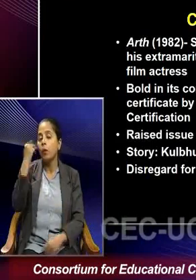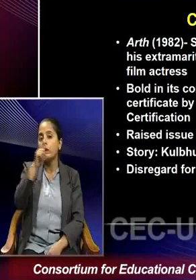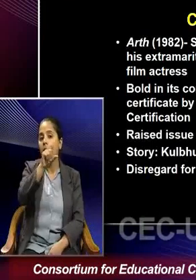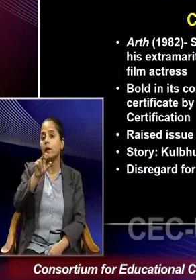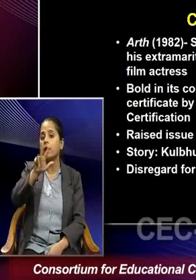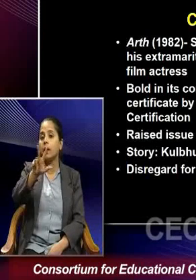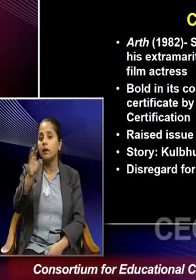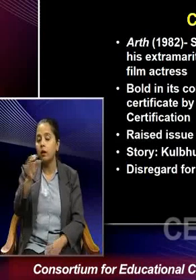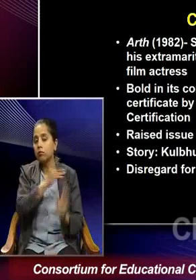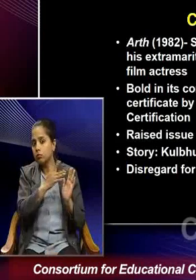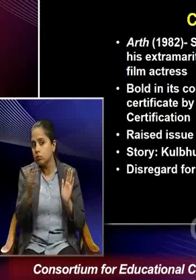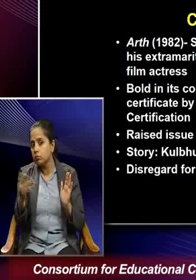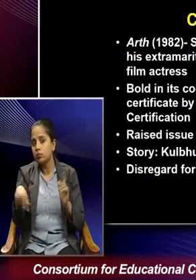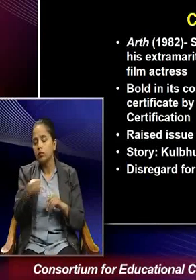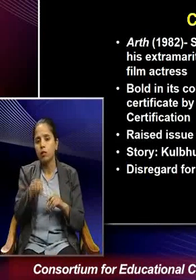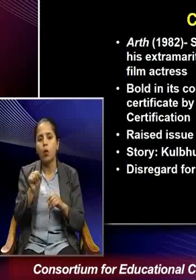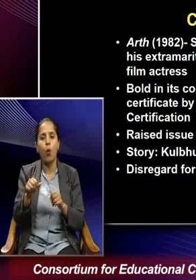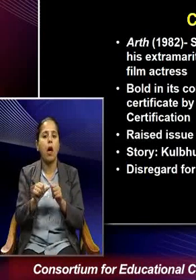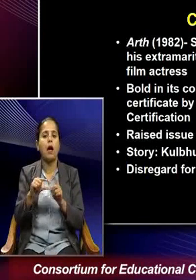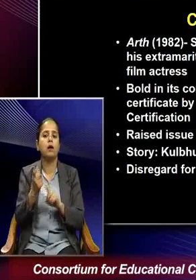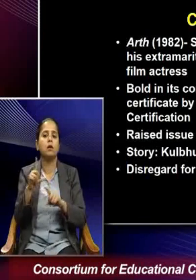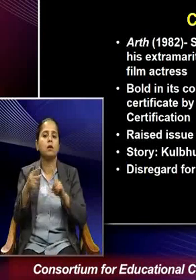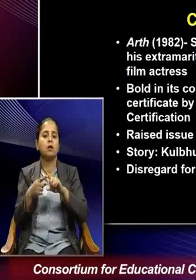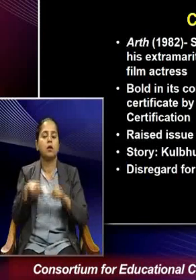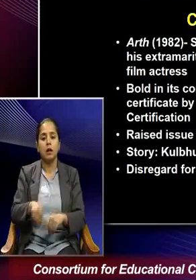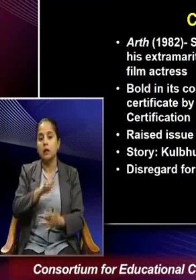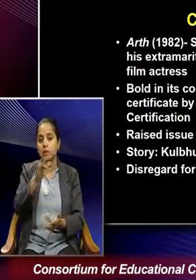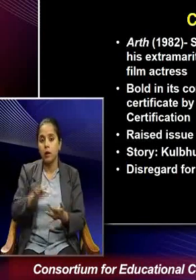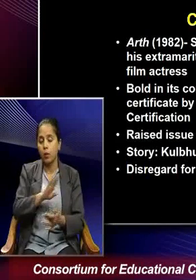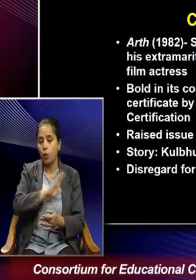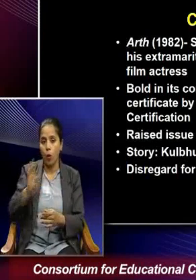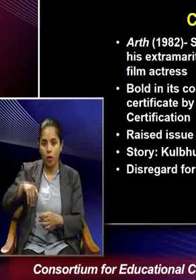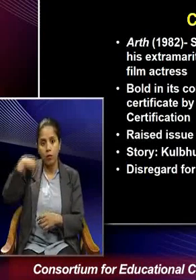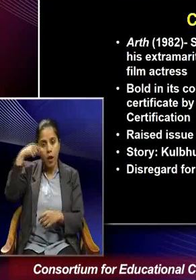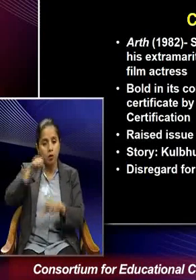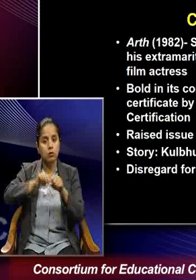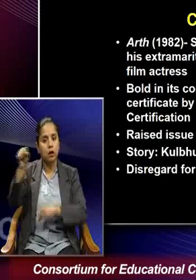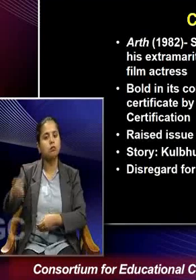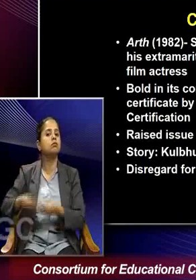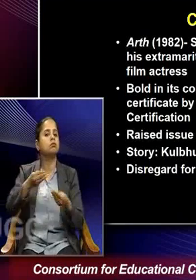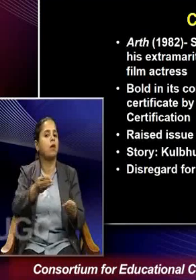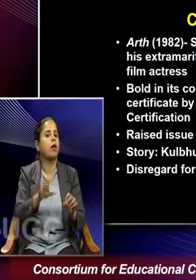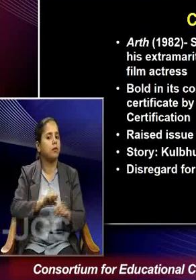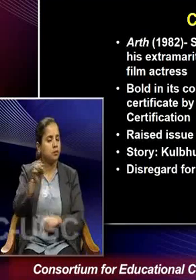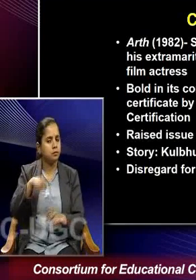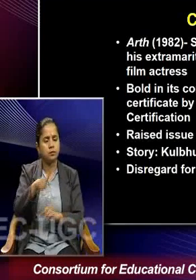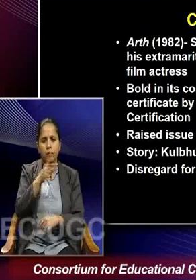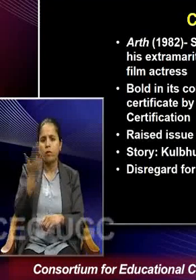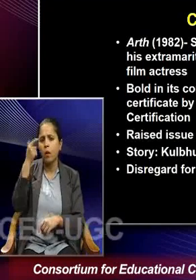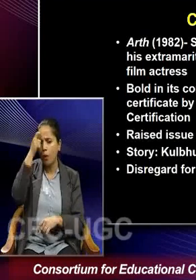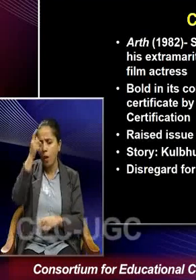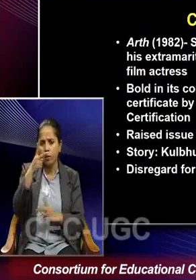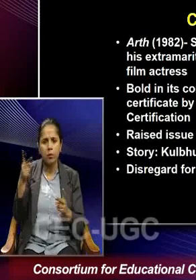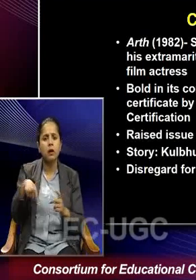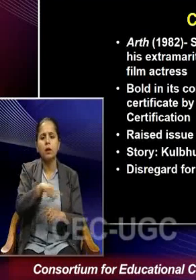1980s, and it was given adult certificate by the Central Board of Film Certification in those times. And it raised the issue of